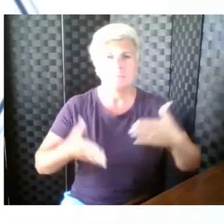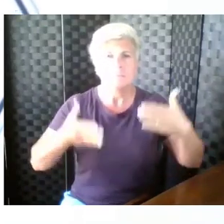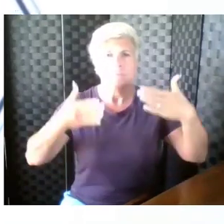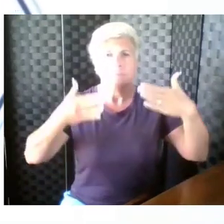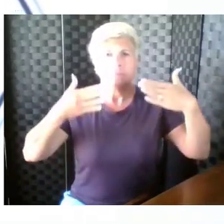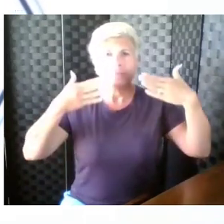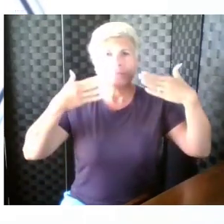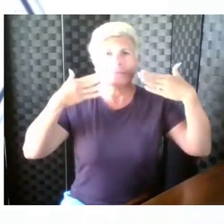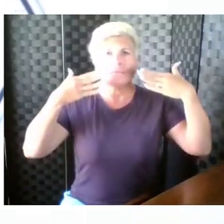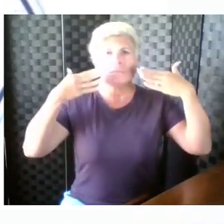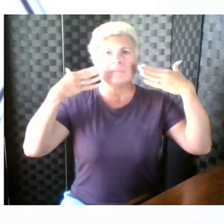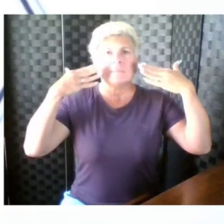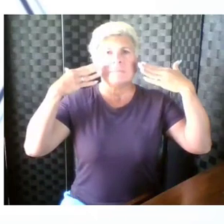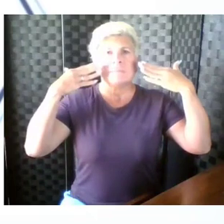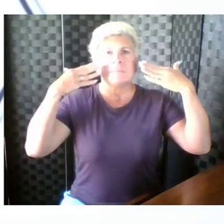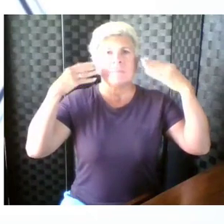in